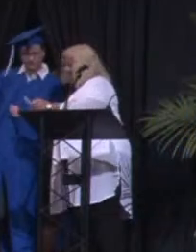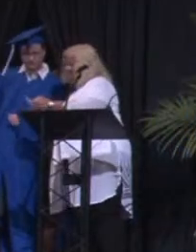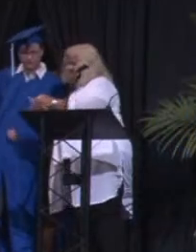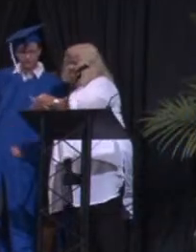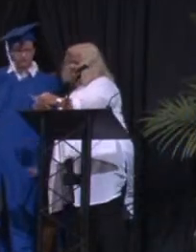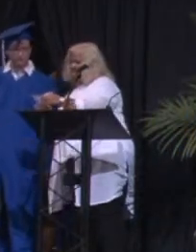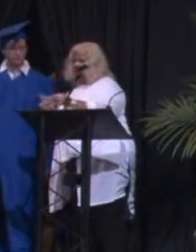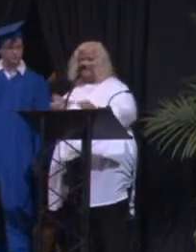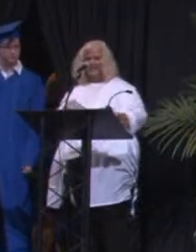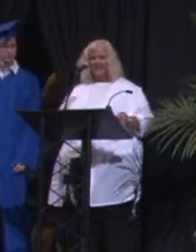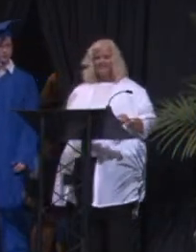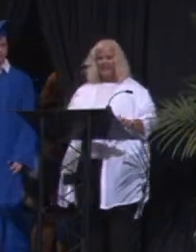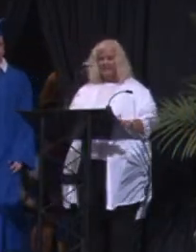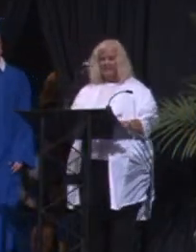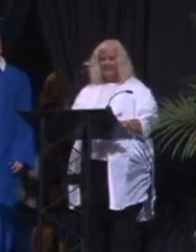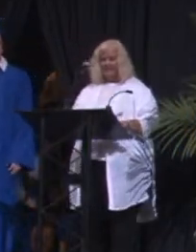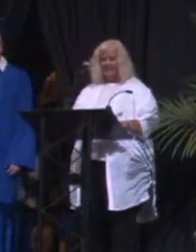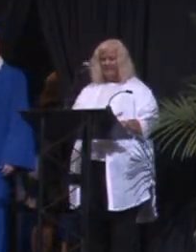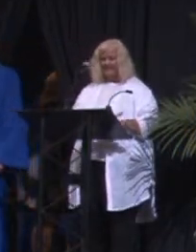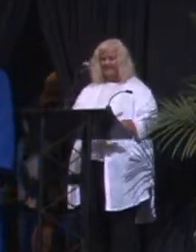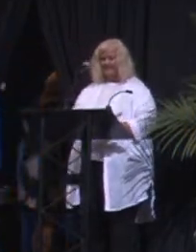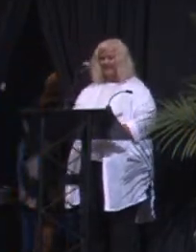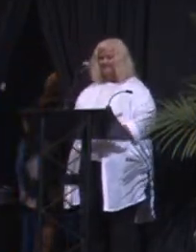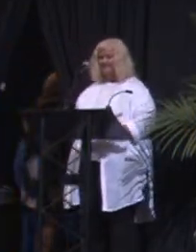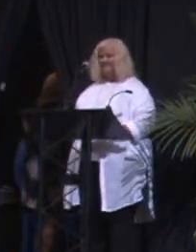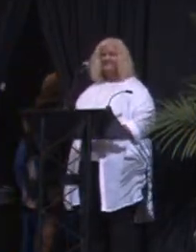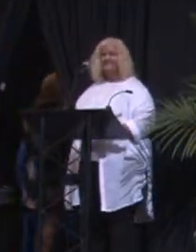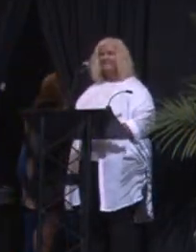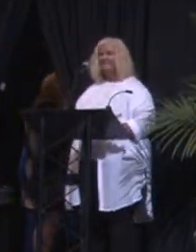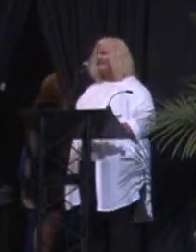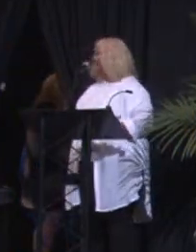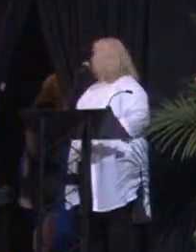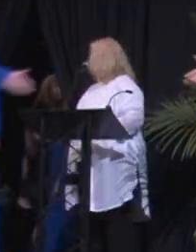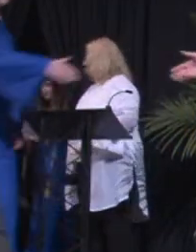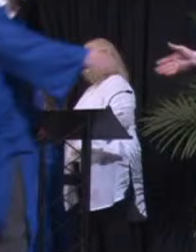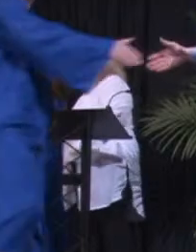Benjamin Kivett. Benjamin Kivett.